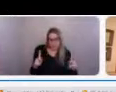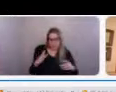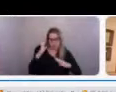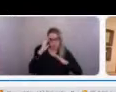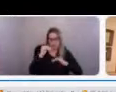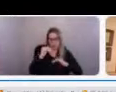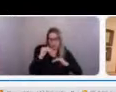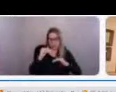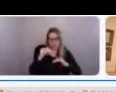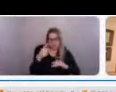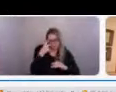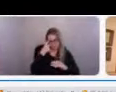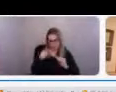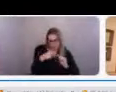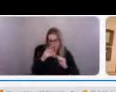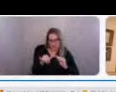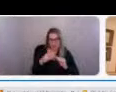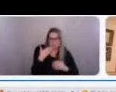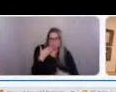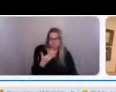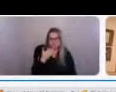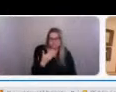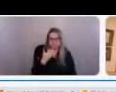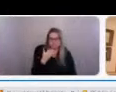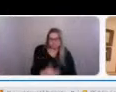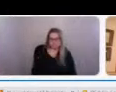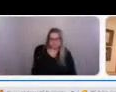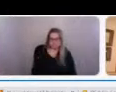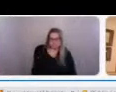that into into account thank you very much